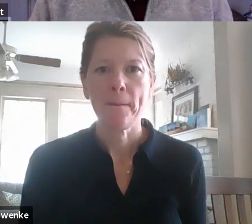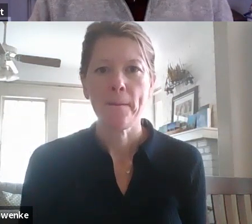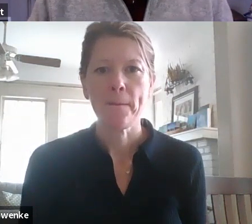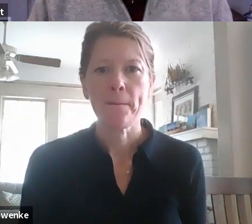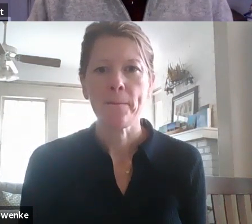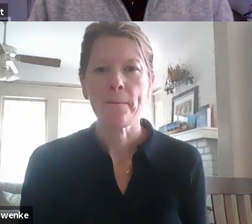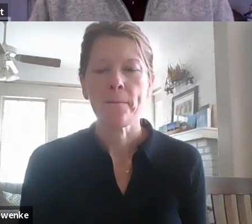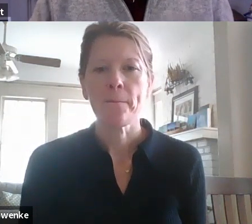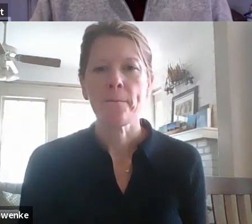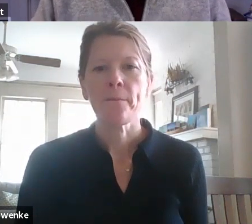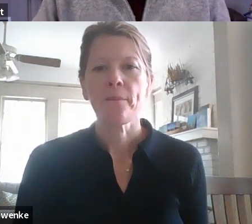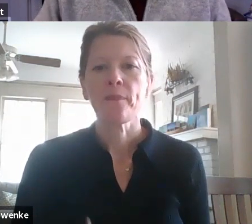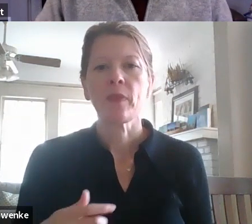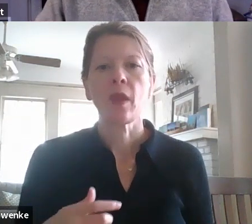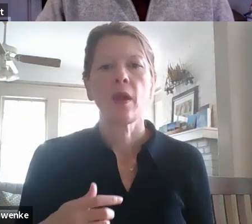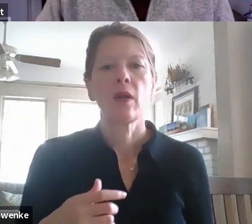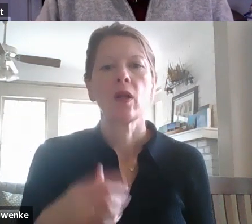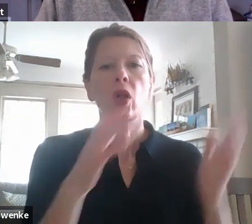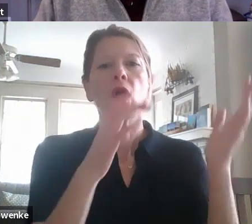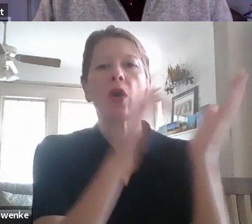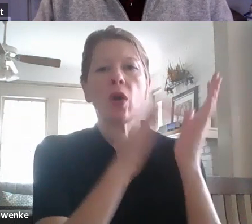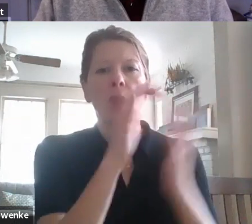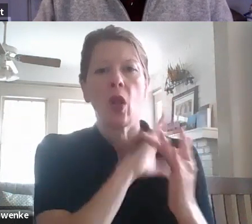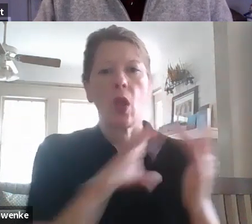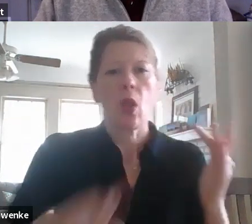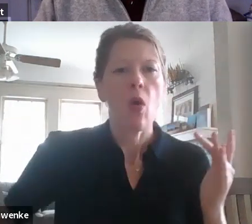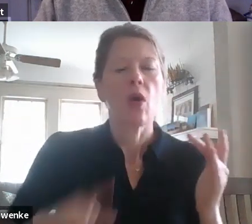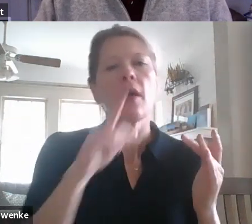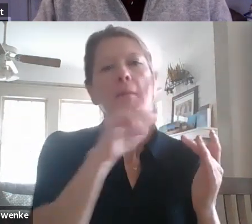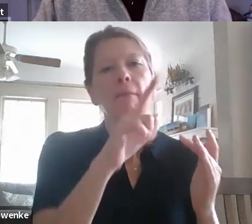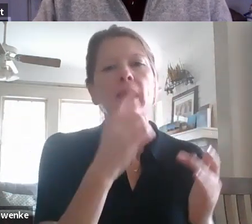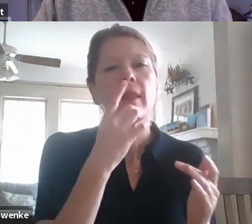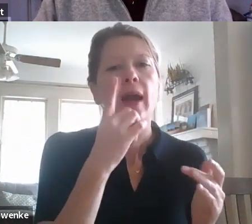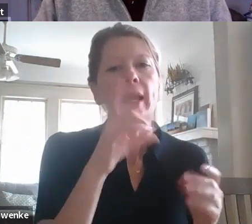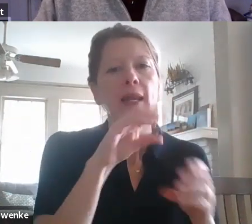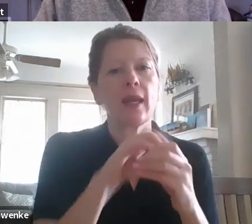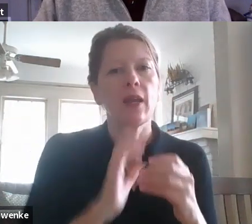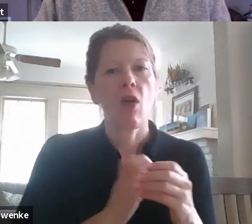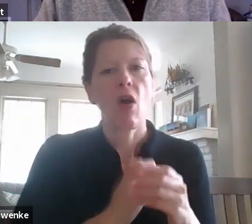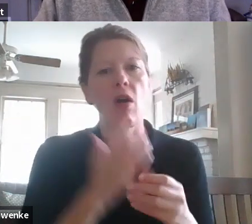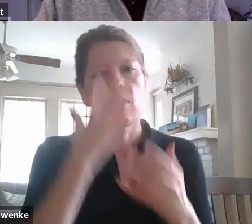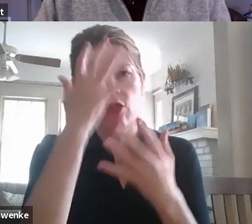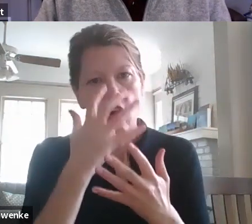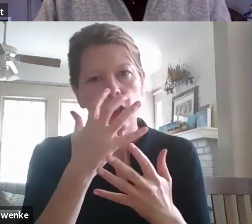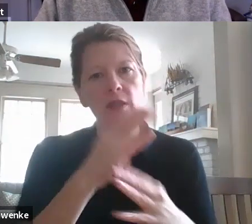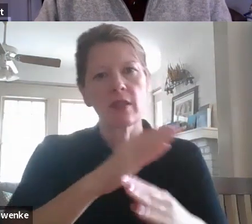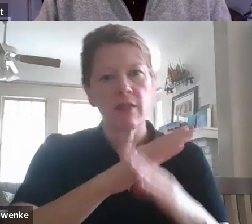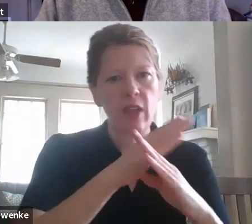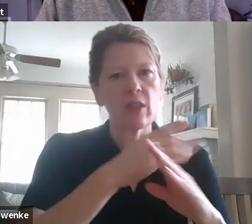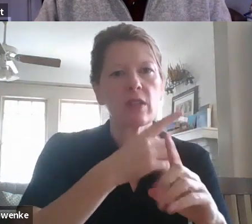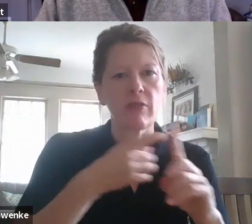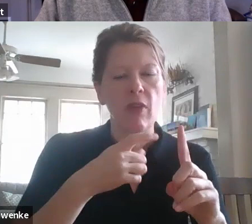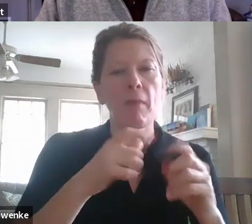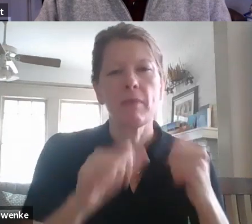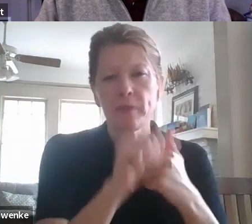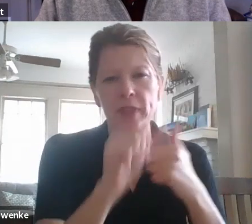Be our light in the darkness, O Lord, and in your great mercy, defend us from all perils and